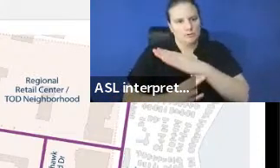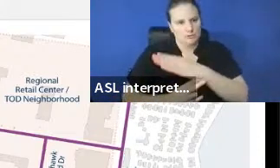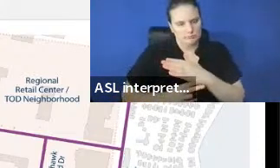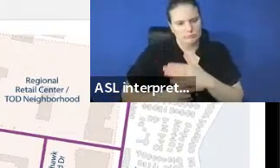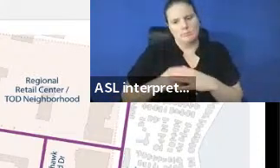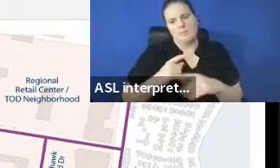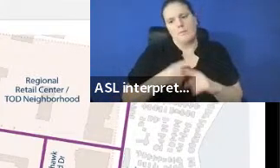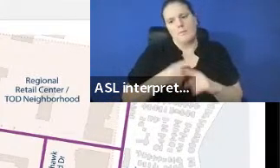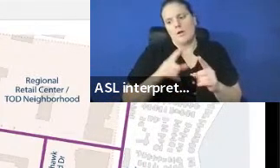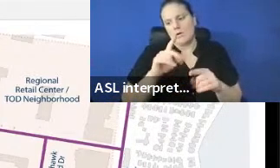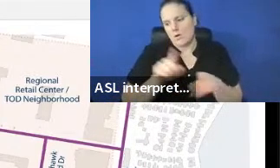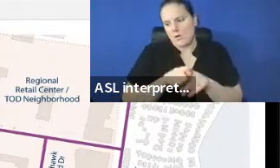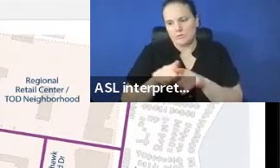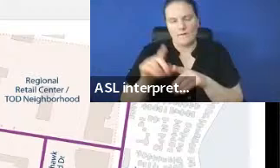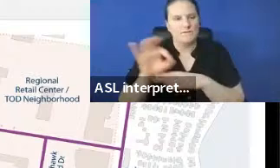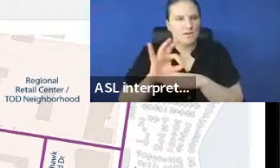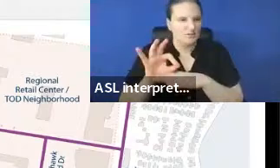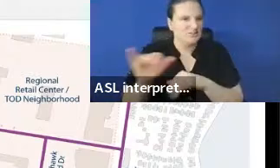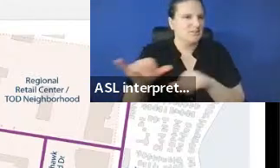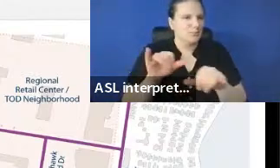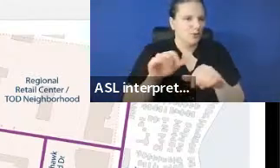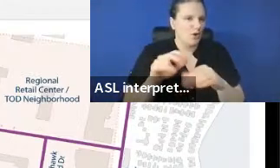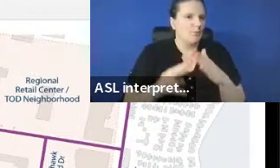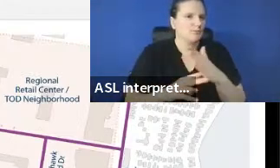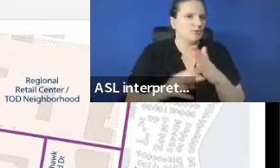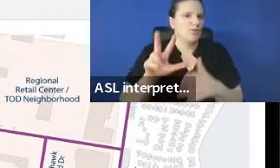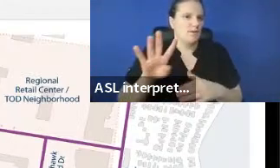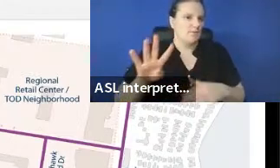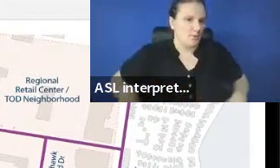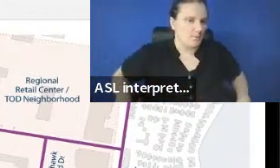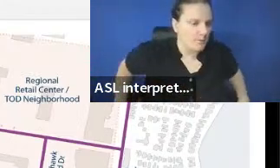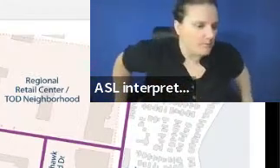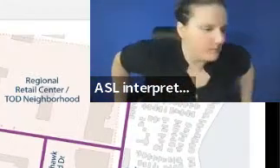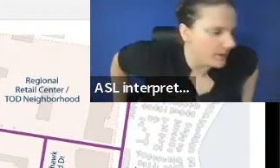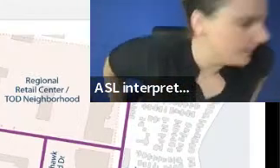would also function similar to options 3 and 4.